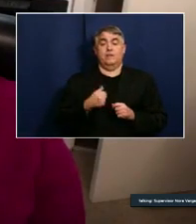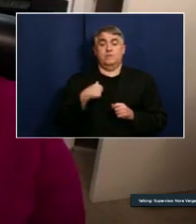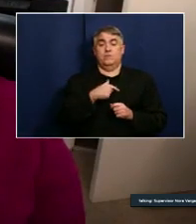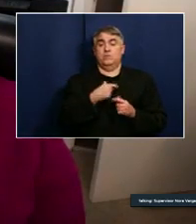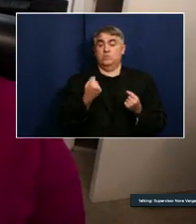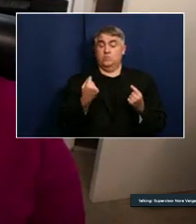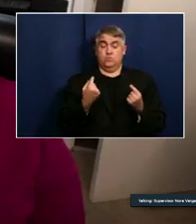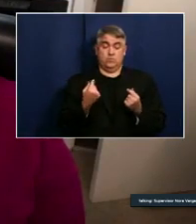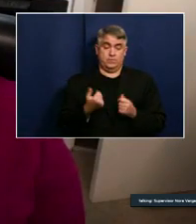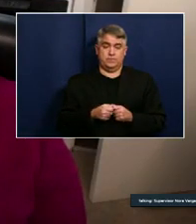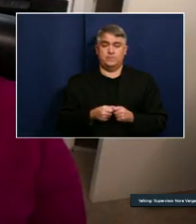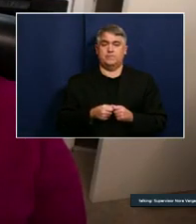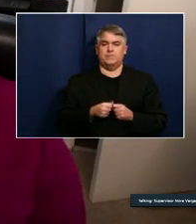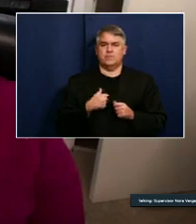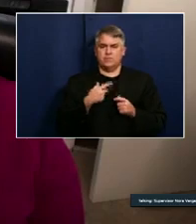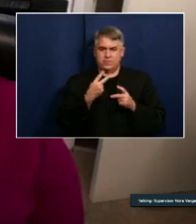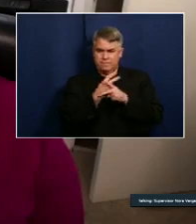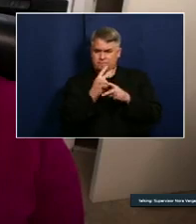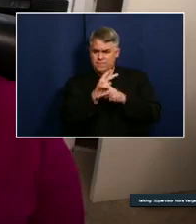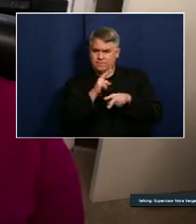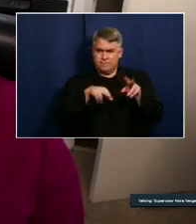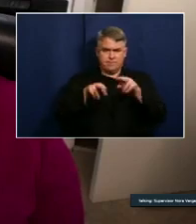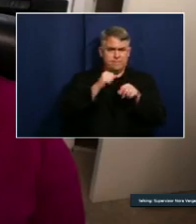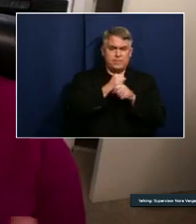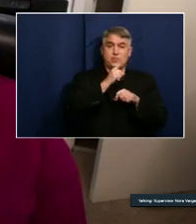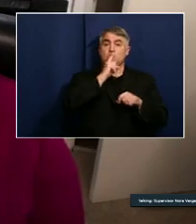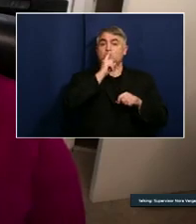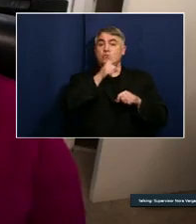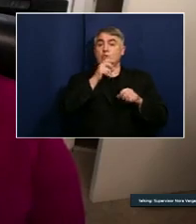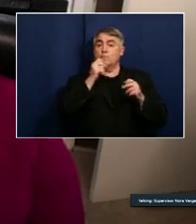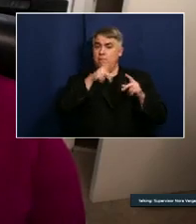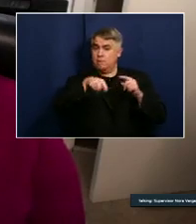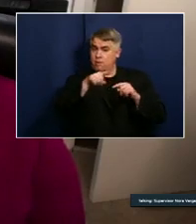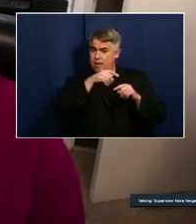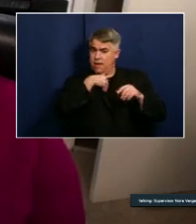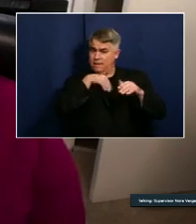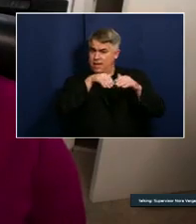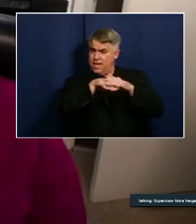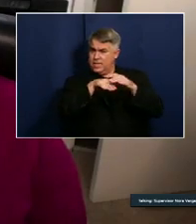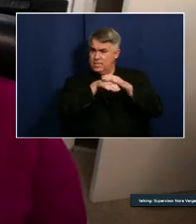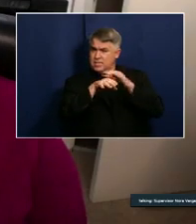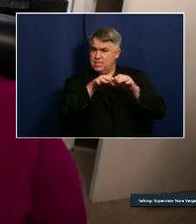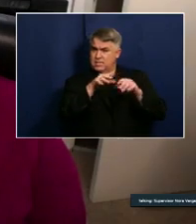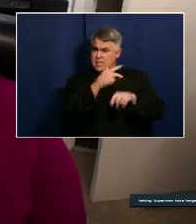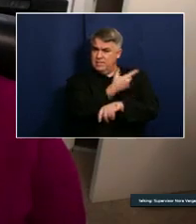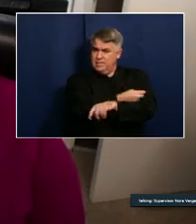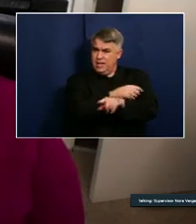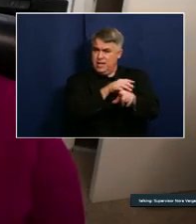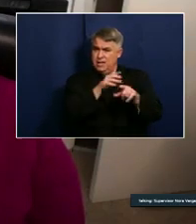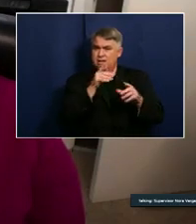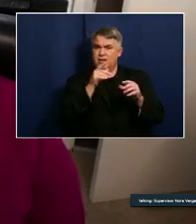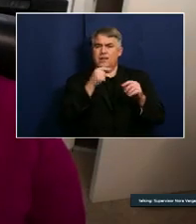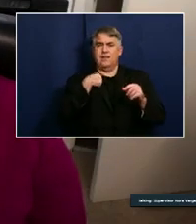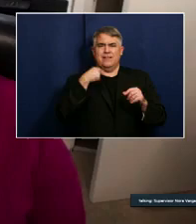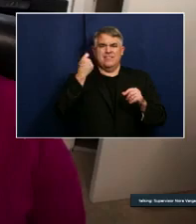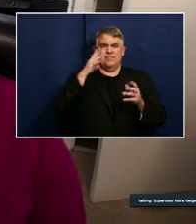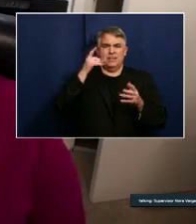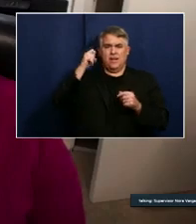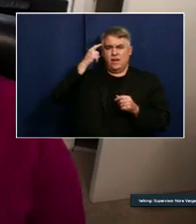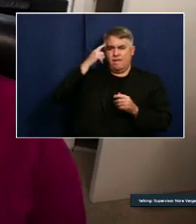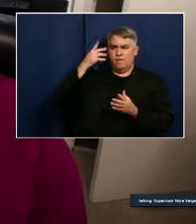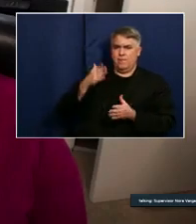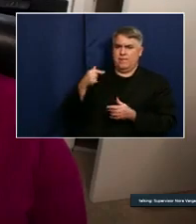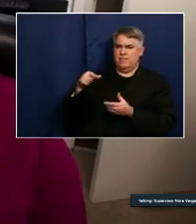that as many people get their access to their vaccines. And I think, you know, we had this conversation with the governor this week that we want to make sure we had enough